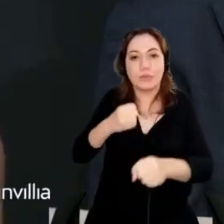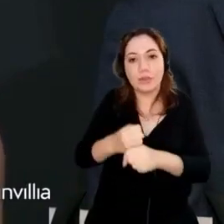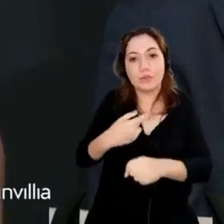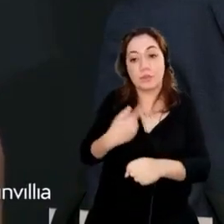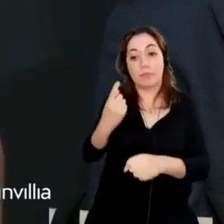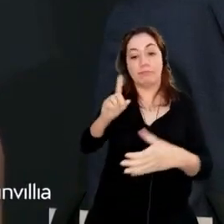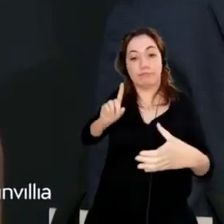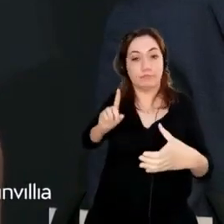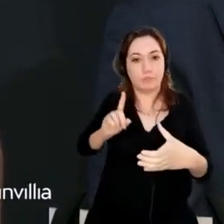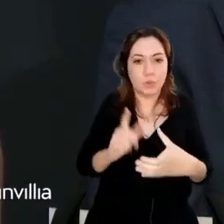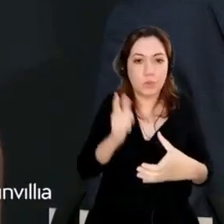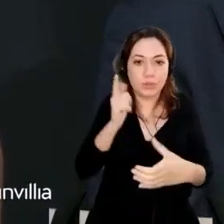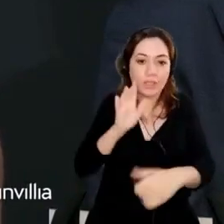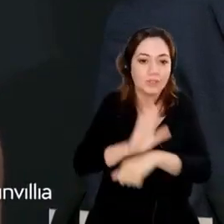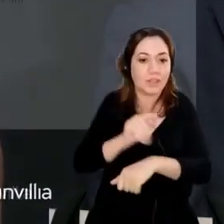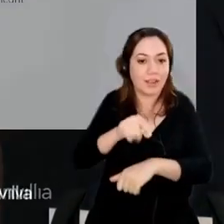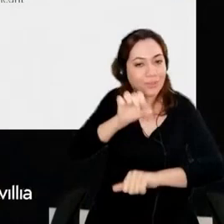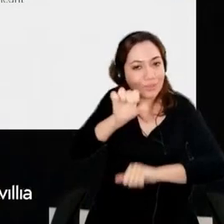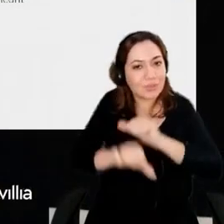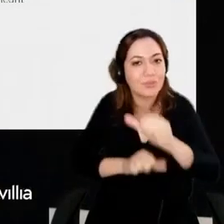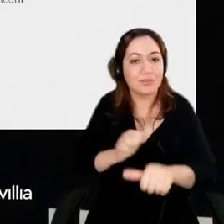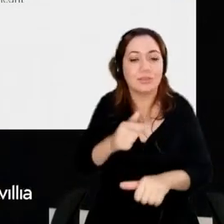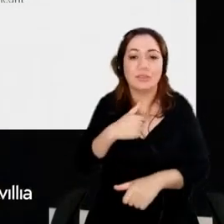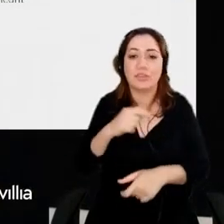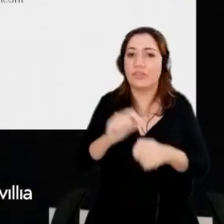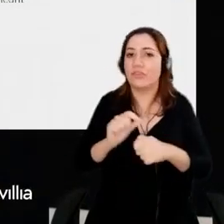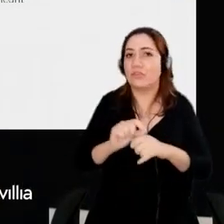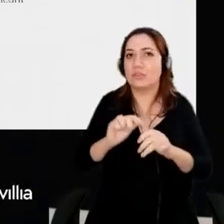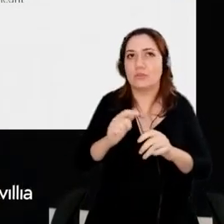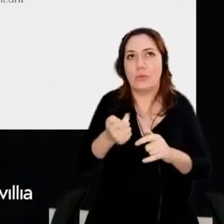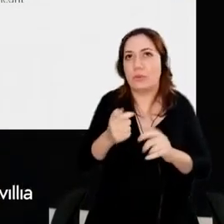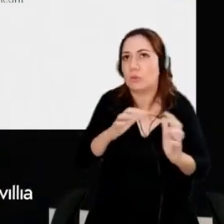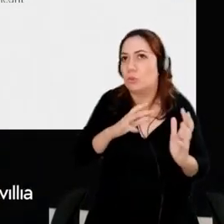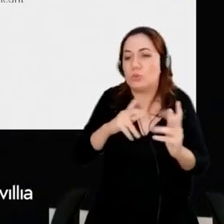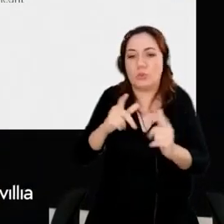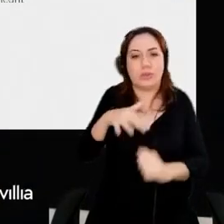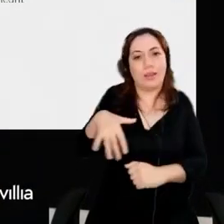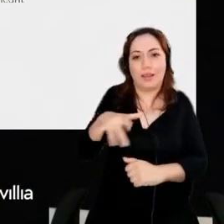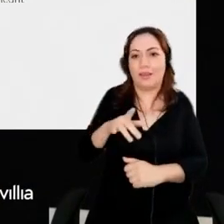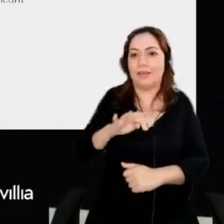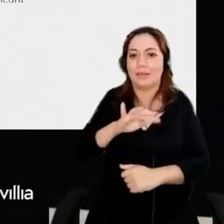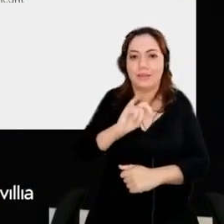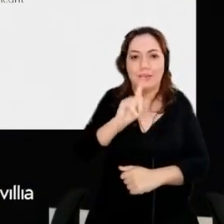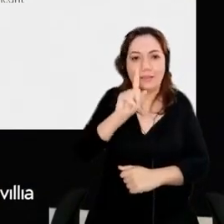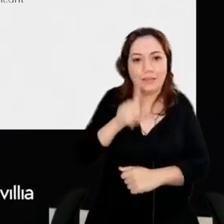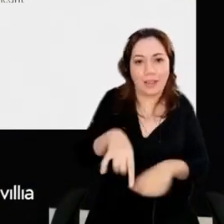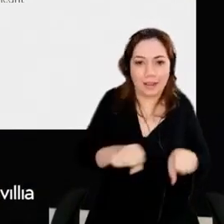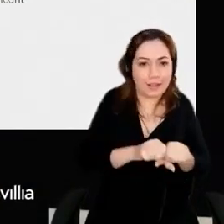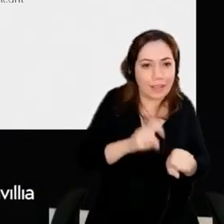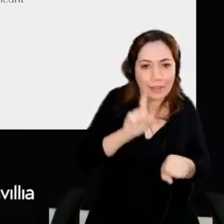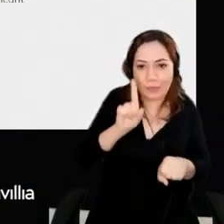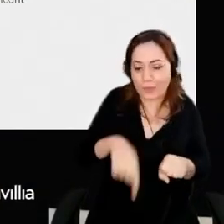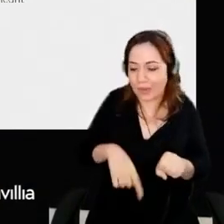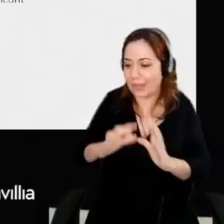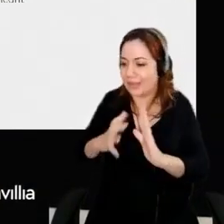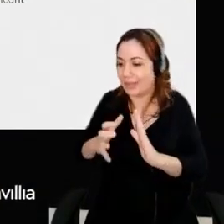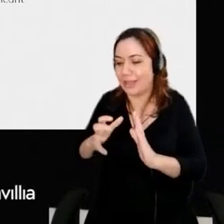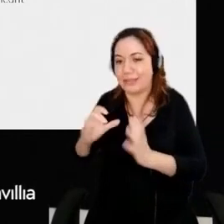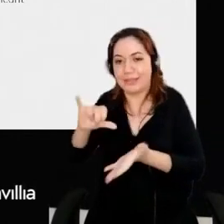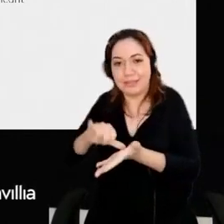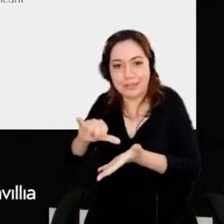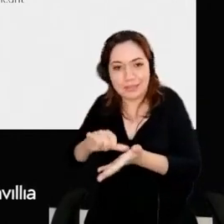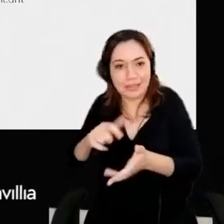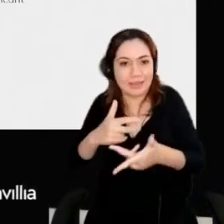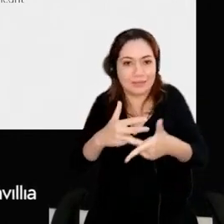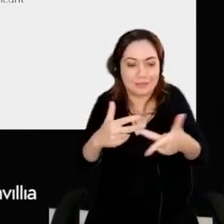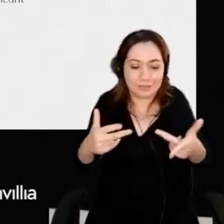pretty much everything there is to be done in IT, from data centers to cable to developer. And then I pivot my career to business, what